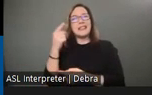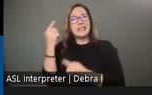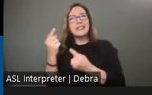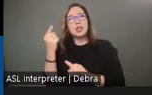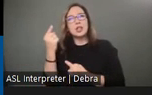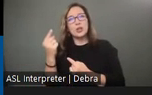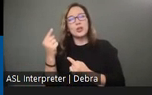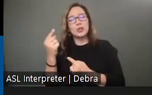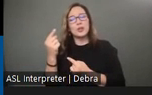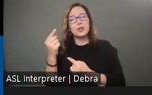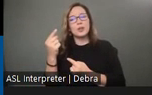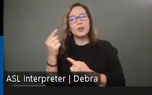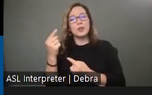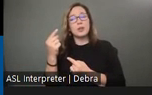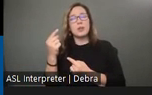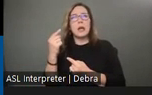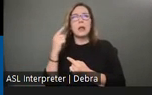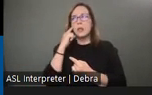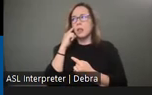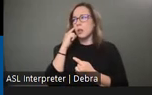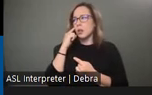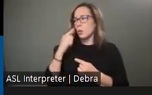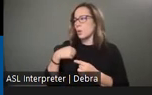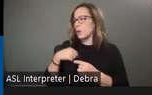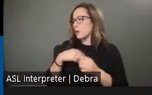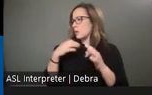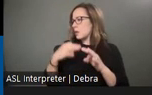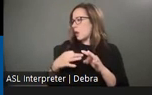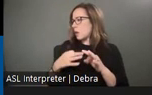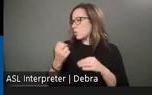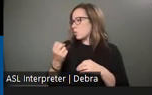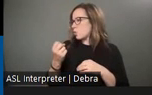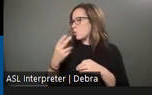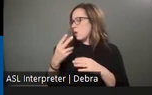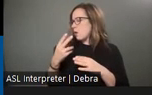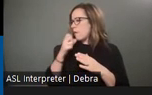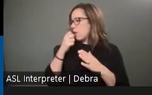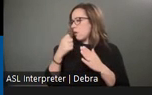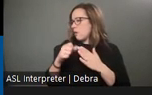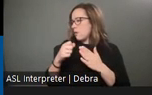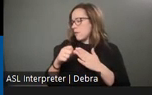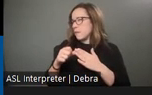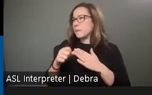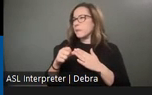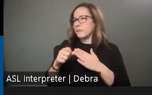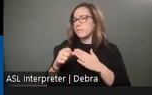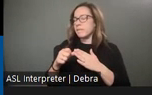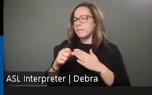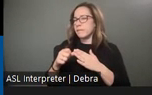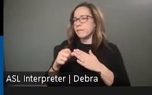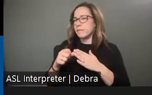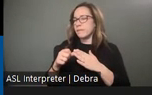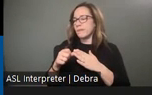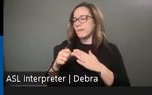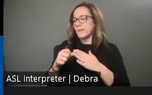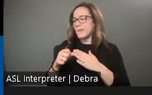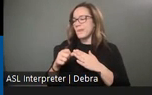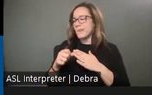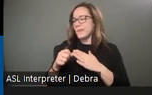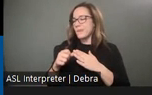I think at one point we decided that there was 12 letters. Working with our folks in